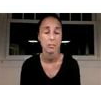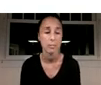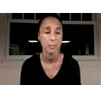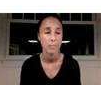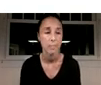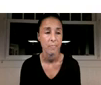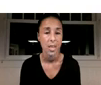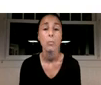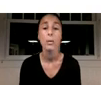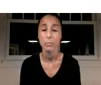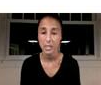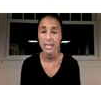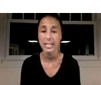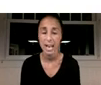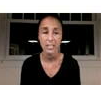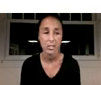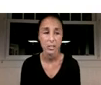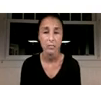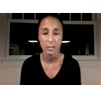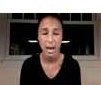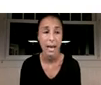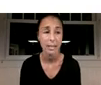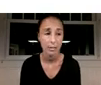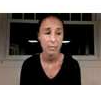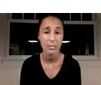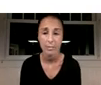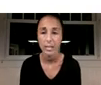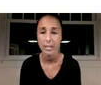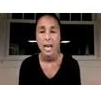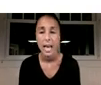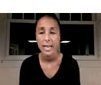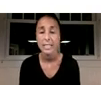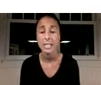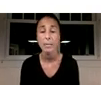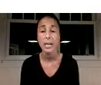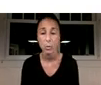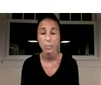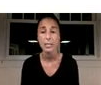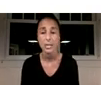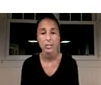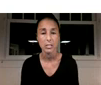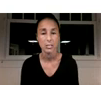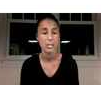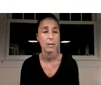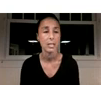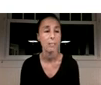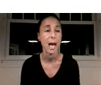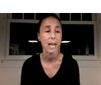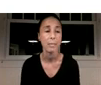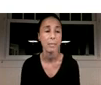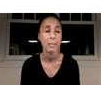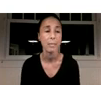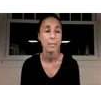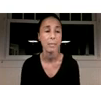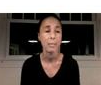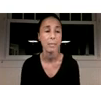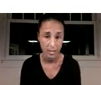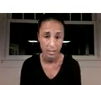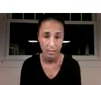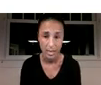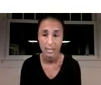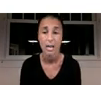goals as a result. We appreciate staff's initial feedback, thank you, Stephen, and anticipate your potential concerns about the compatibility